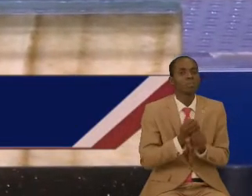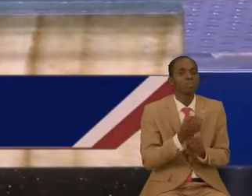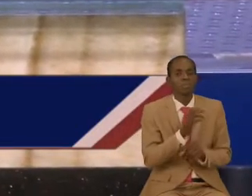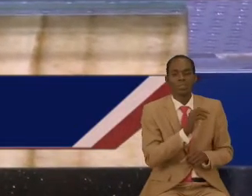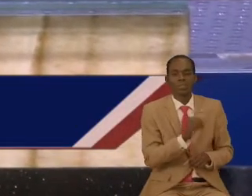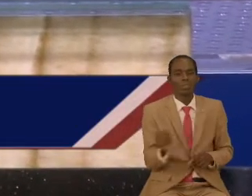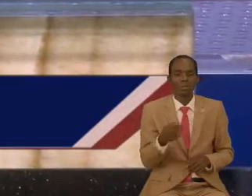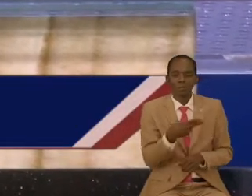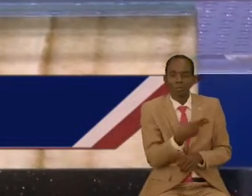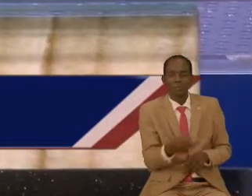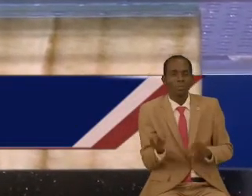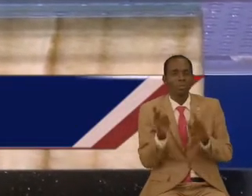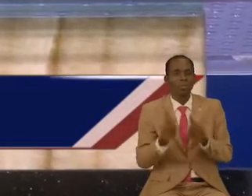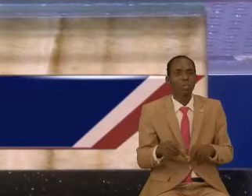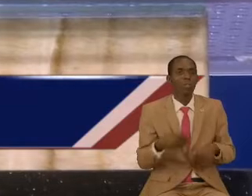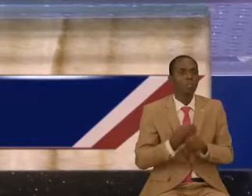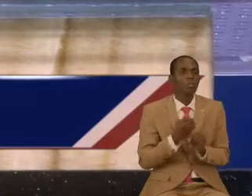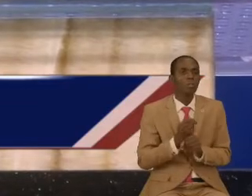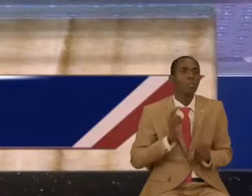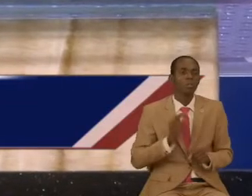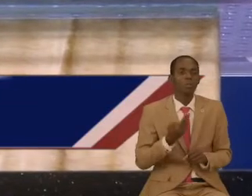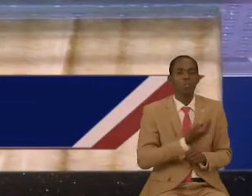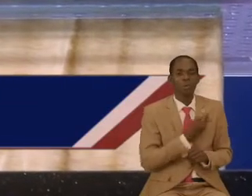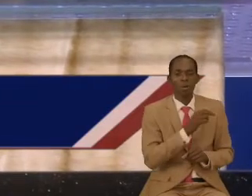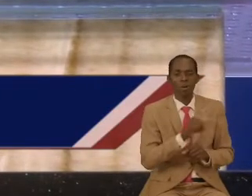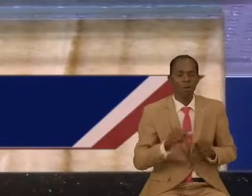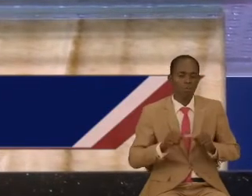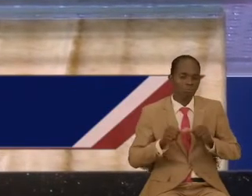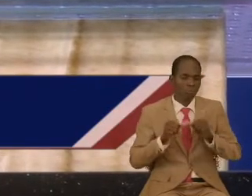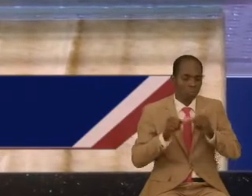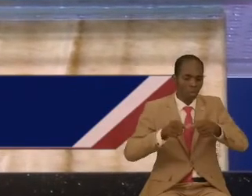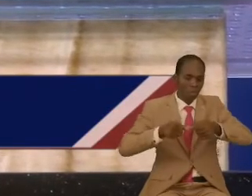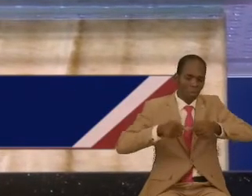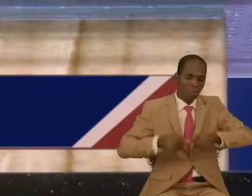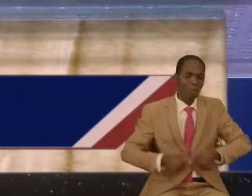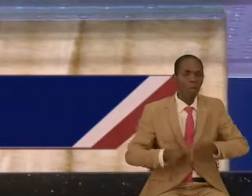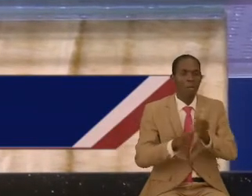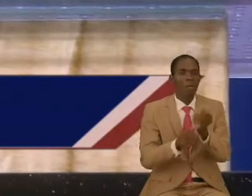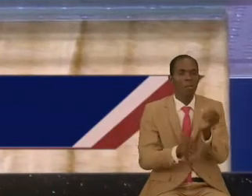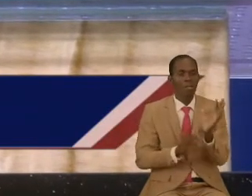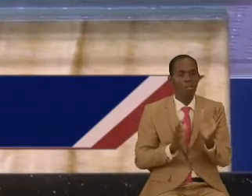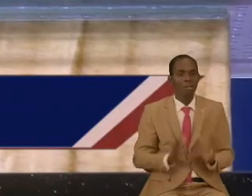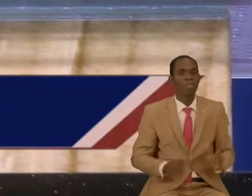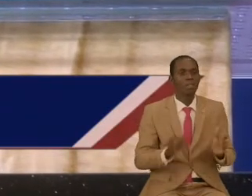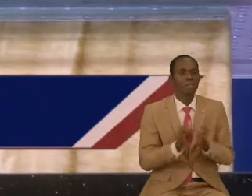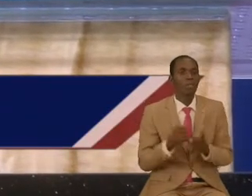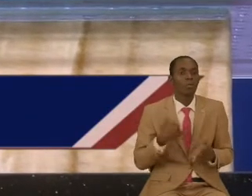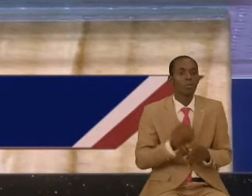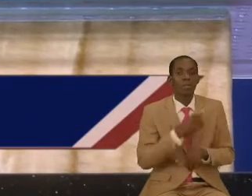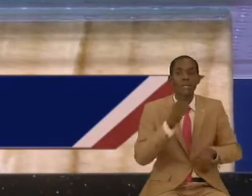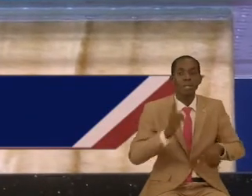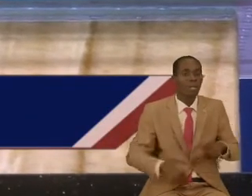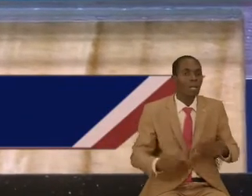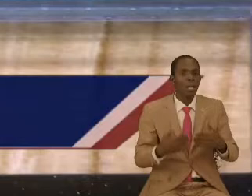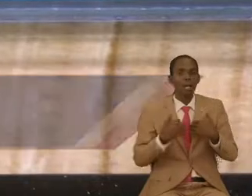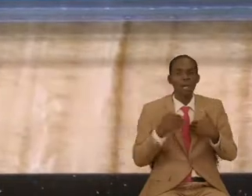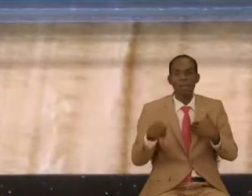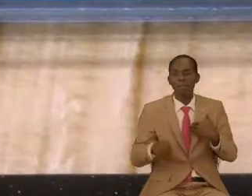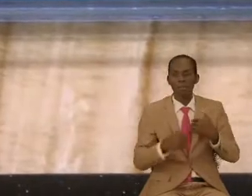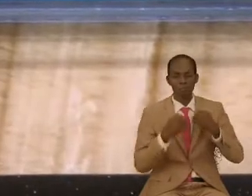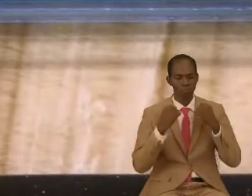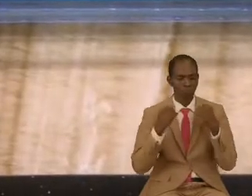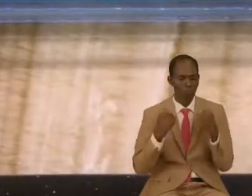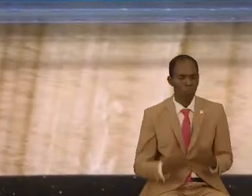wreck and make us a perpetual permanent backslider, that we couldn't have any strength